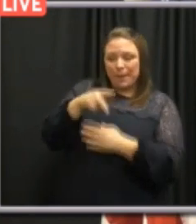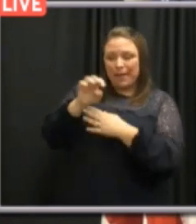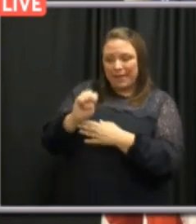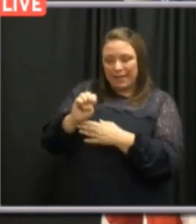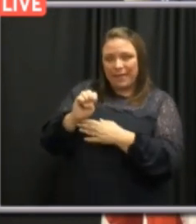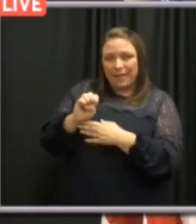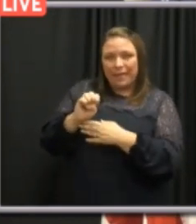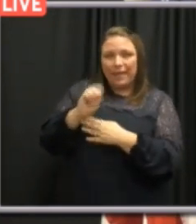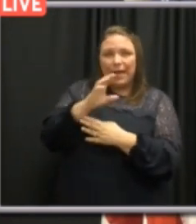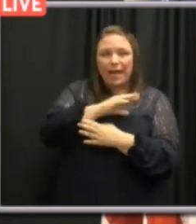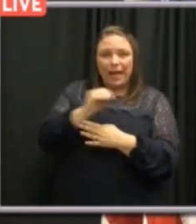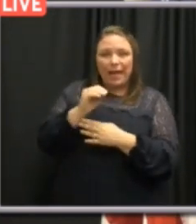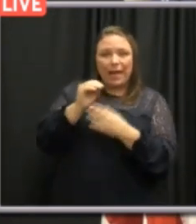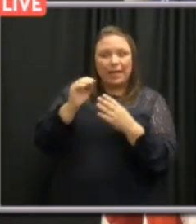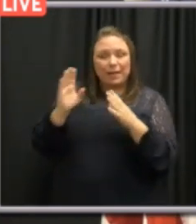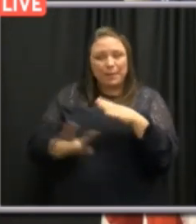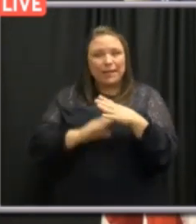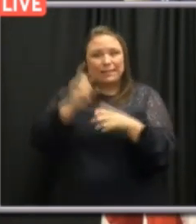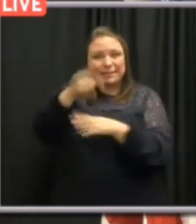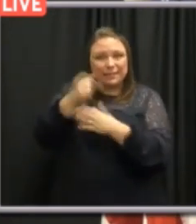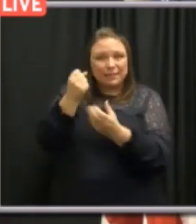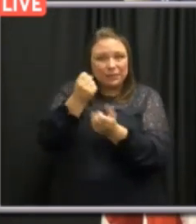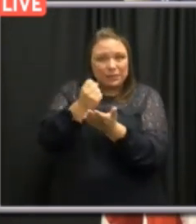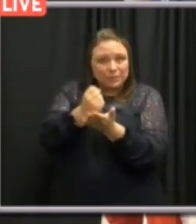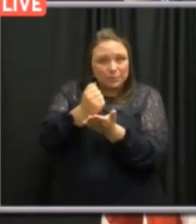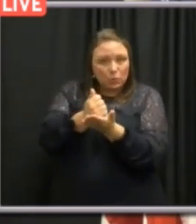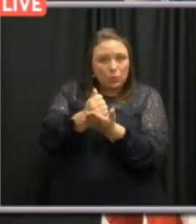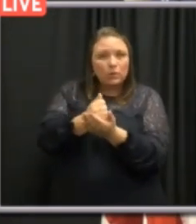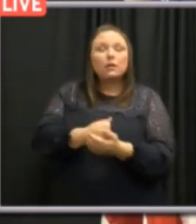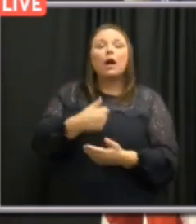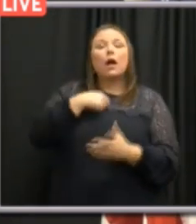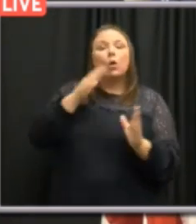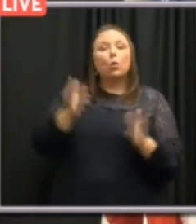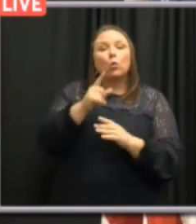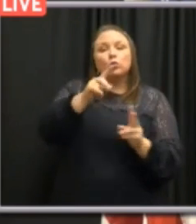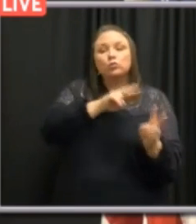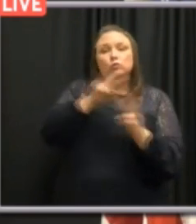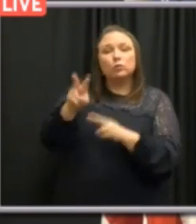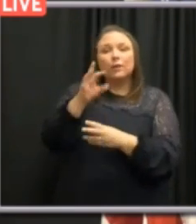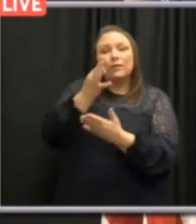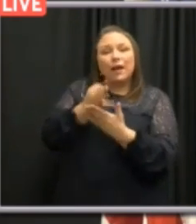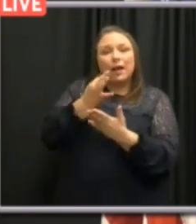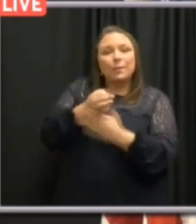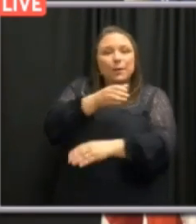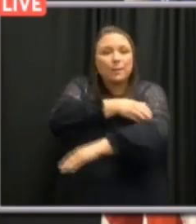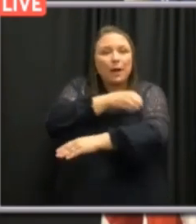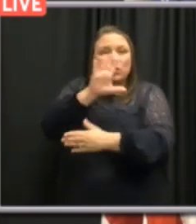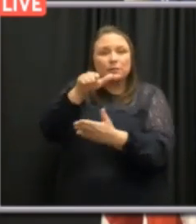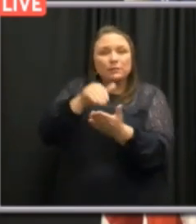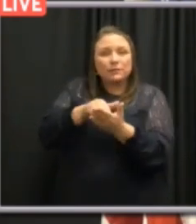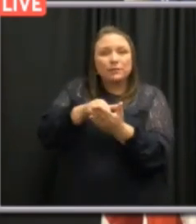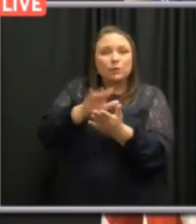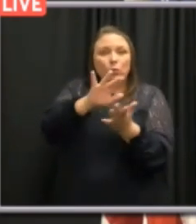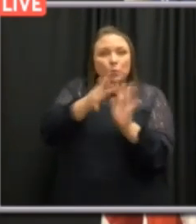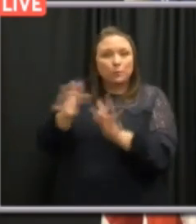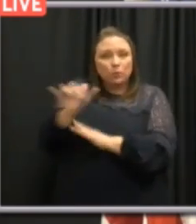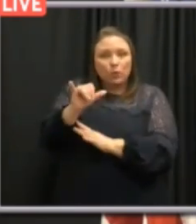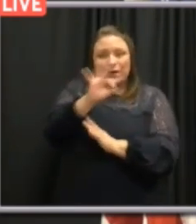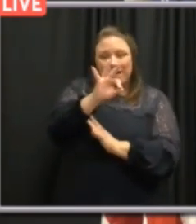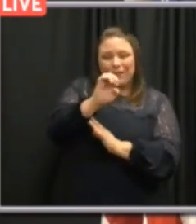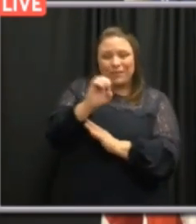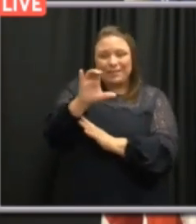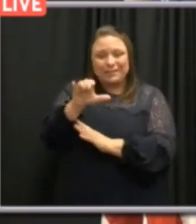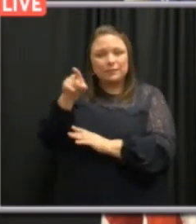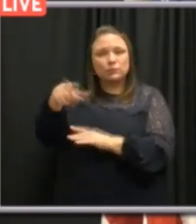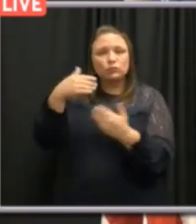basic needs supports. I also want to encourage people to visit the Financial Empowerment Center website. The FEC